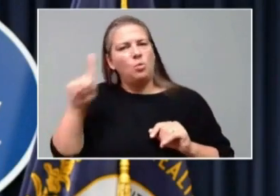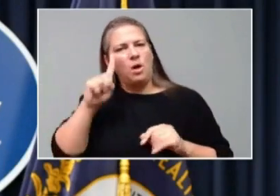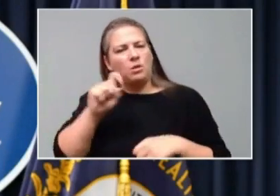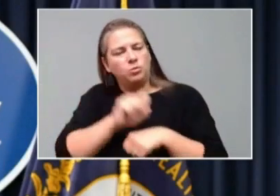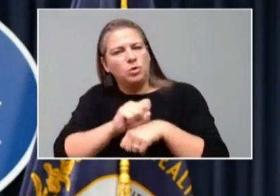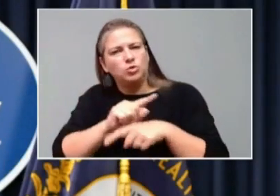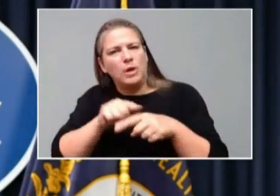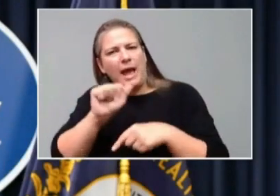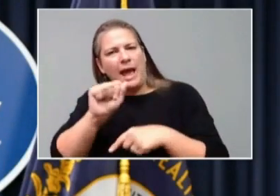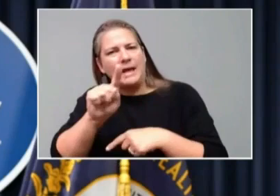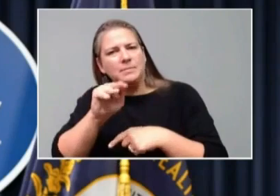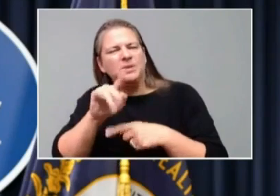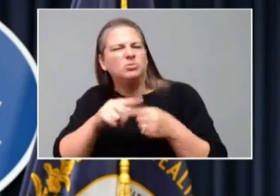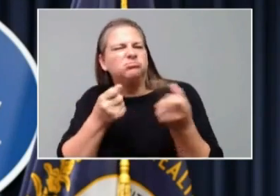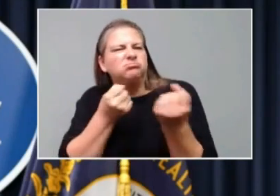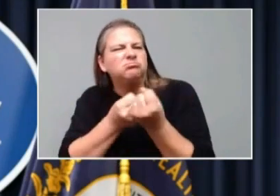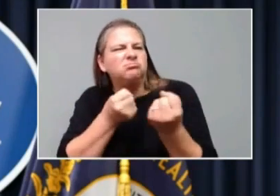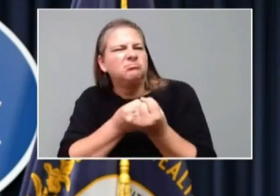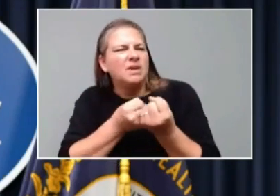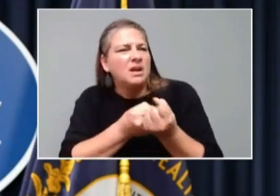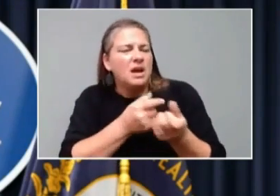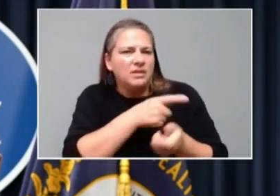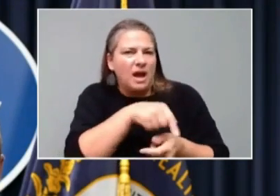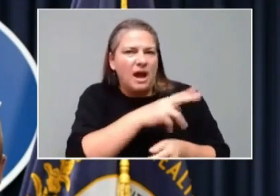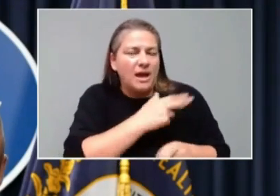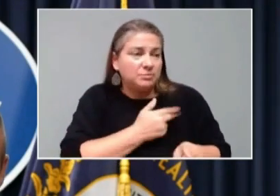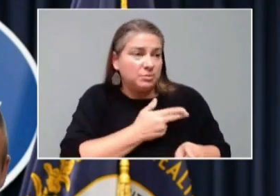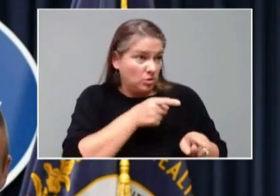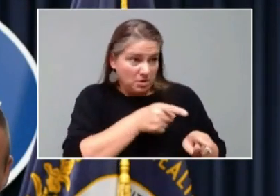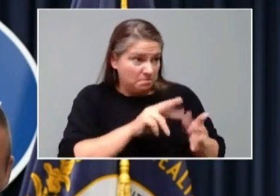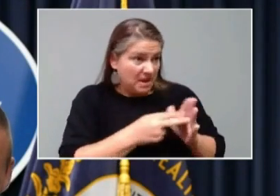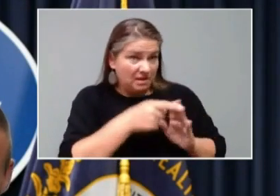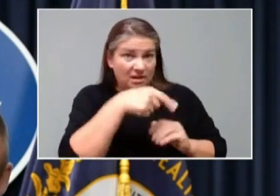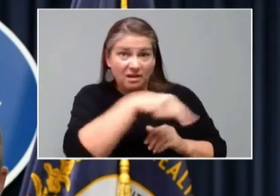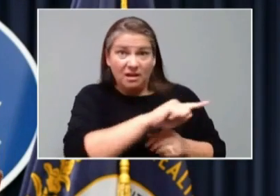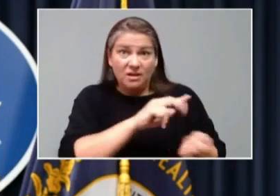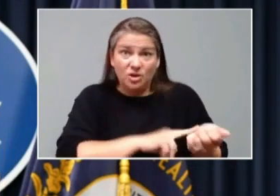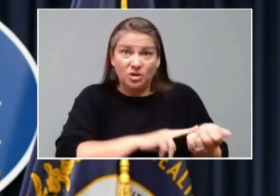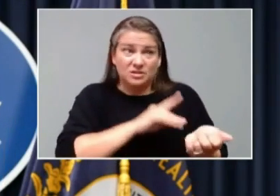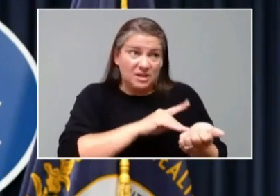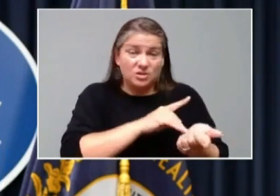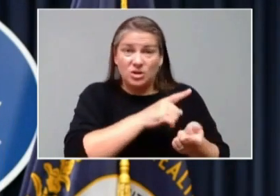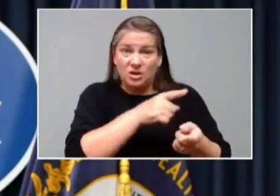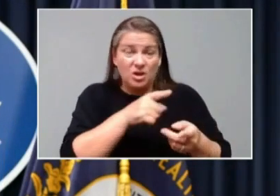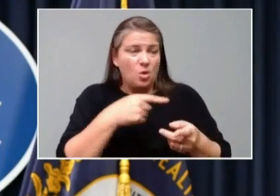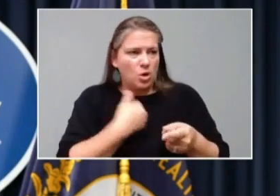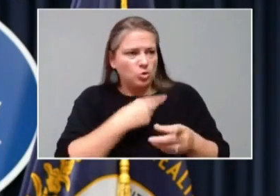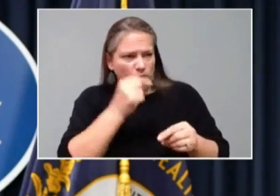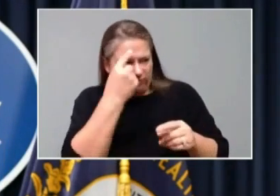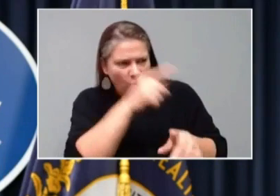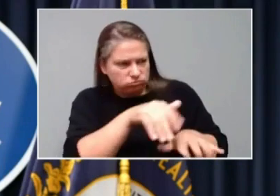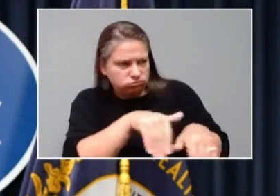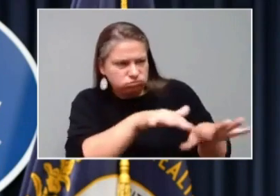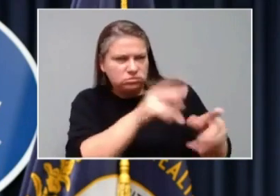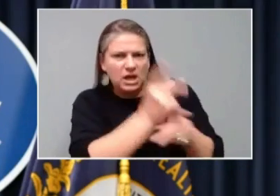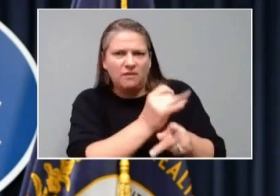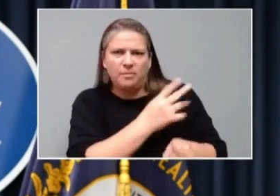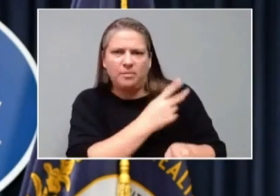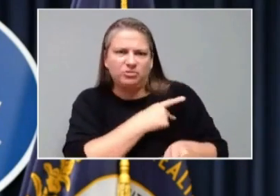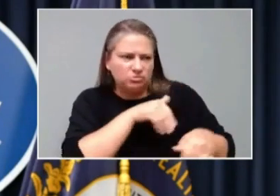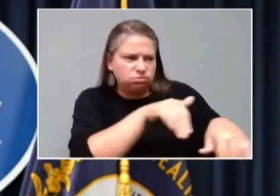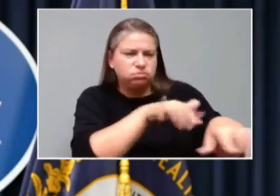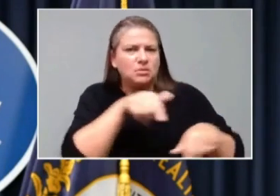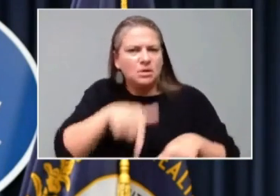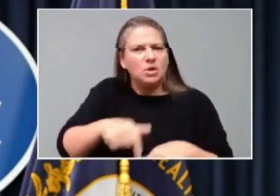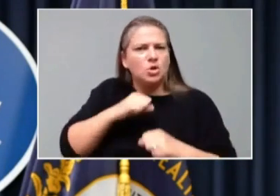that we can free staff to focus more on patient care. And our mission is geared towards assisting these